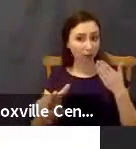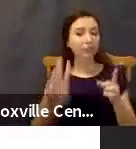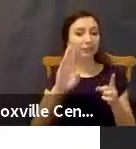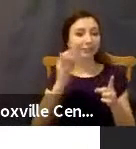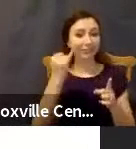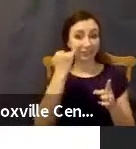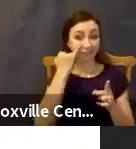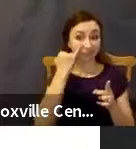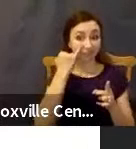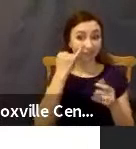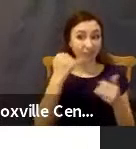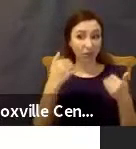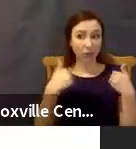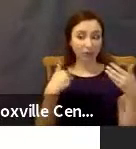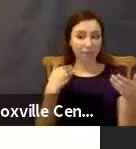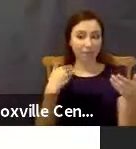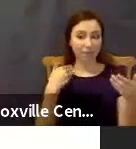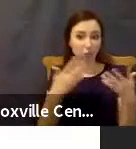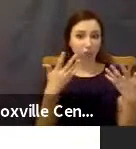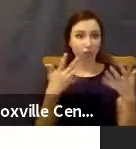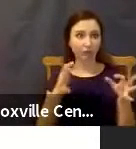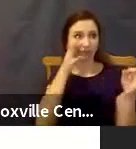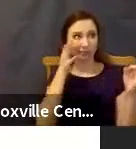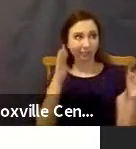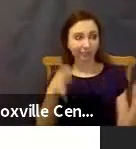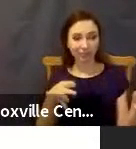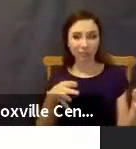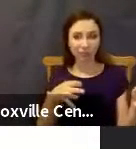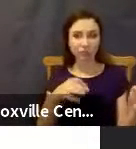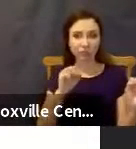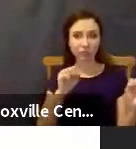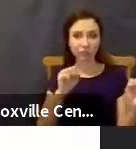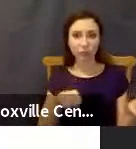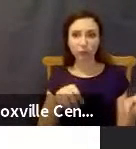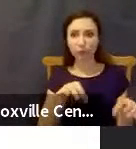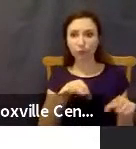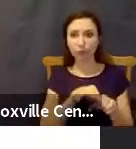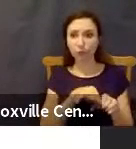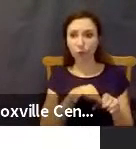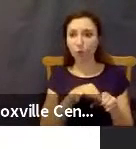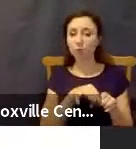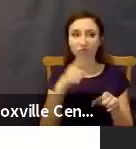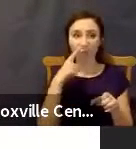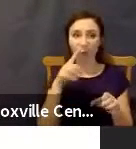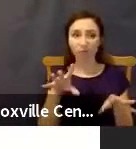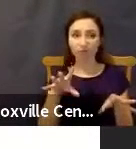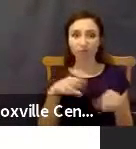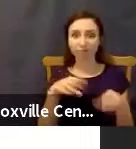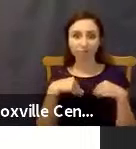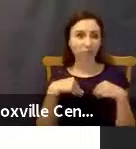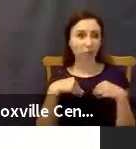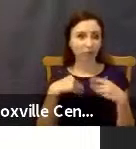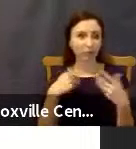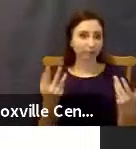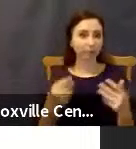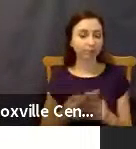have a bit closer to a done, we could potentially vote on adopting them.